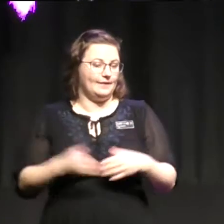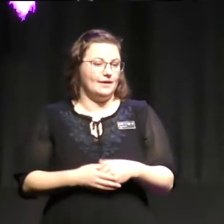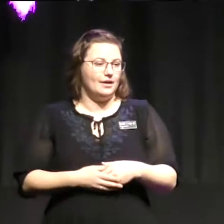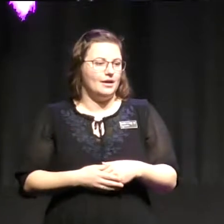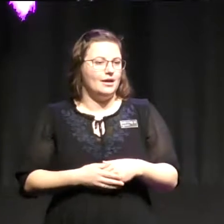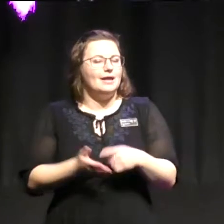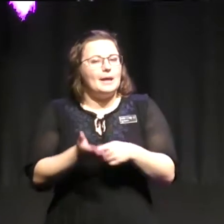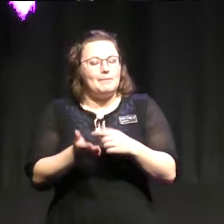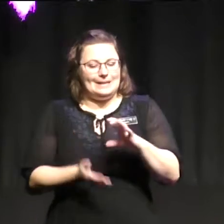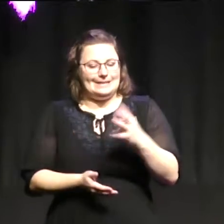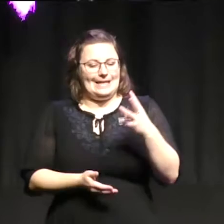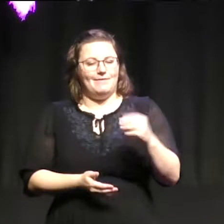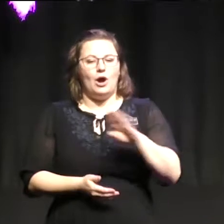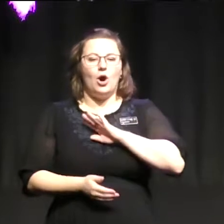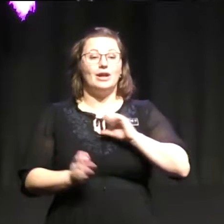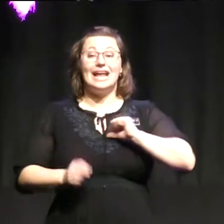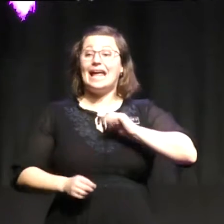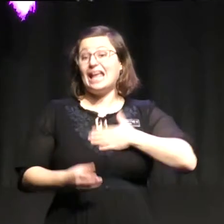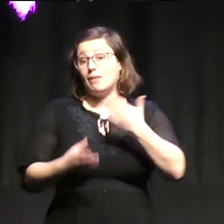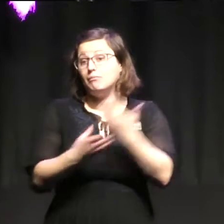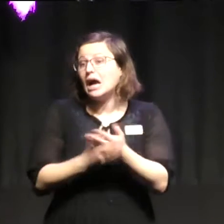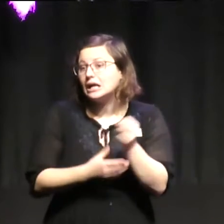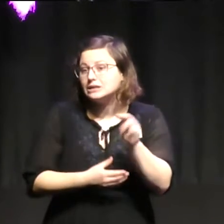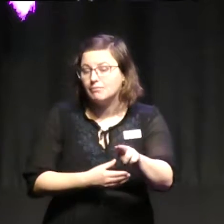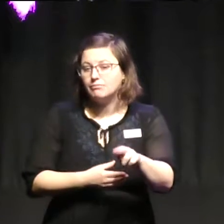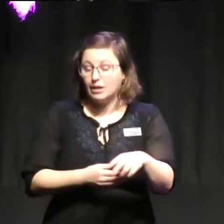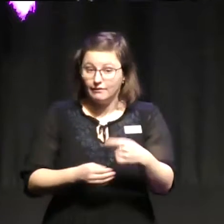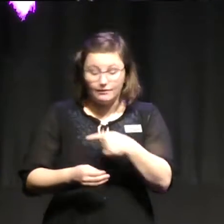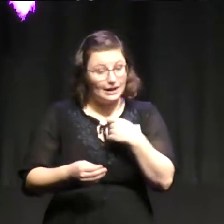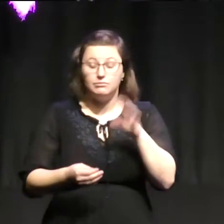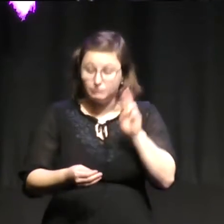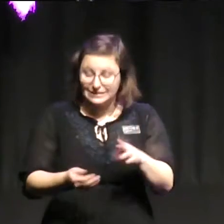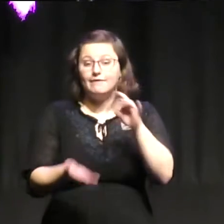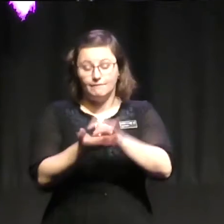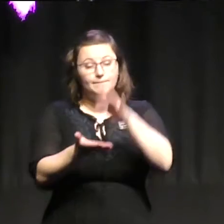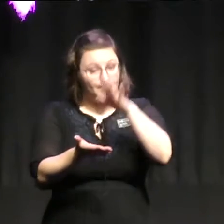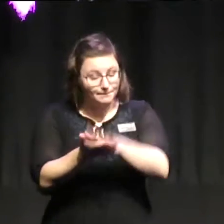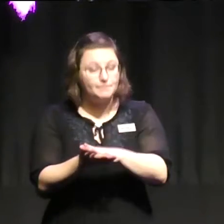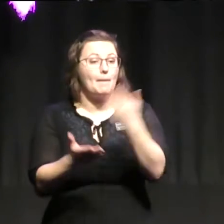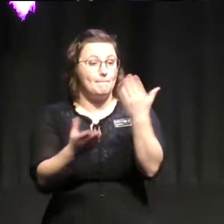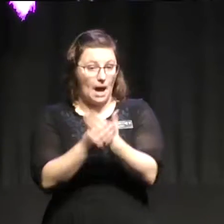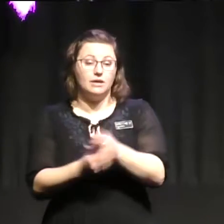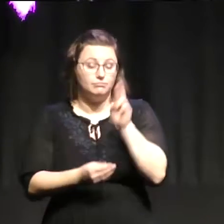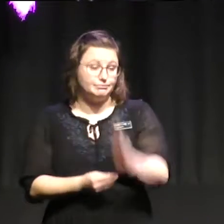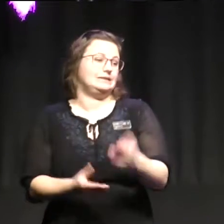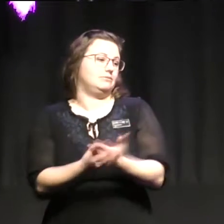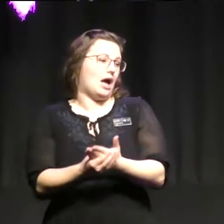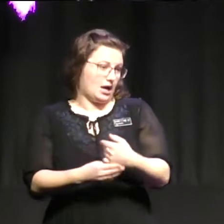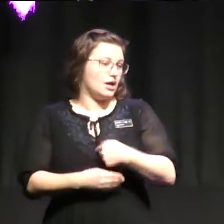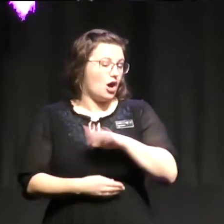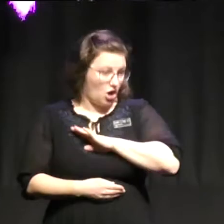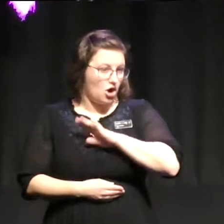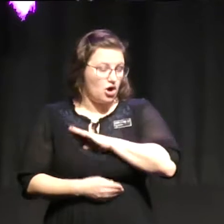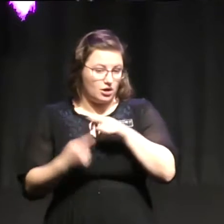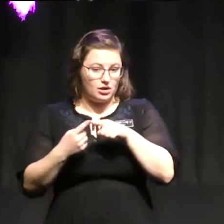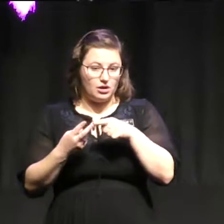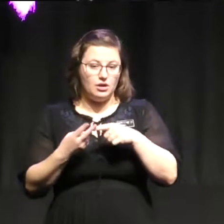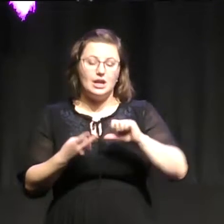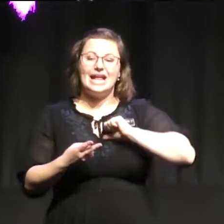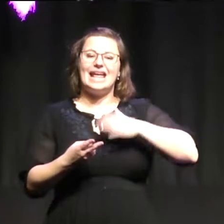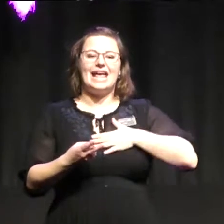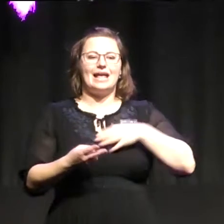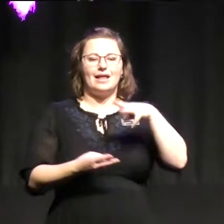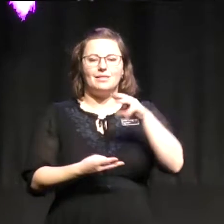therefore, SEWA has its own bank, which is a full-fledged registered cooperative bank. We have our own